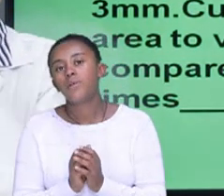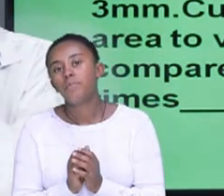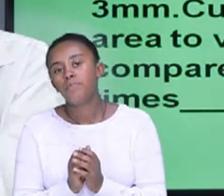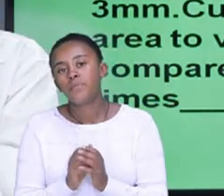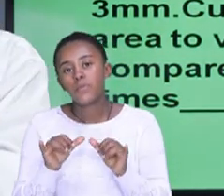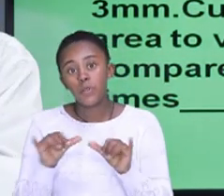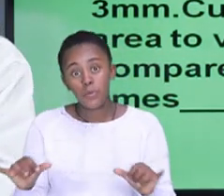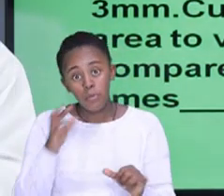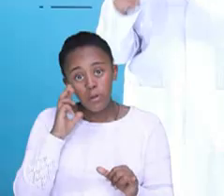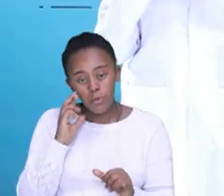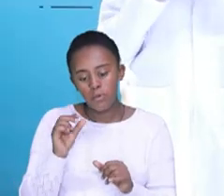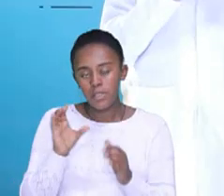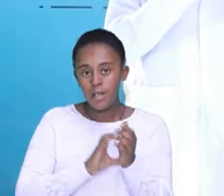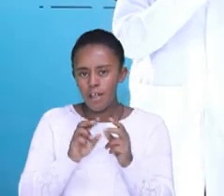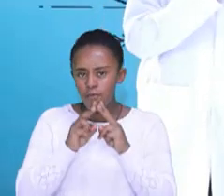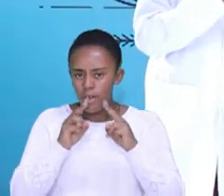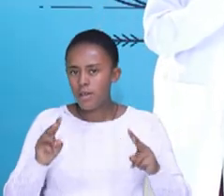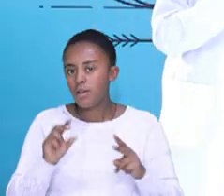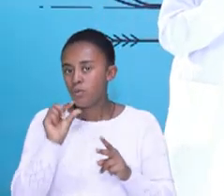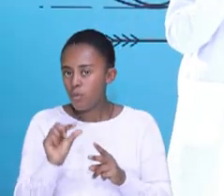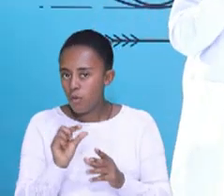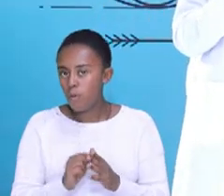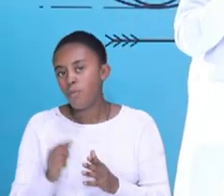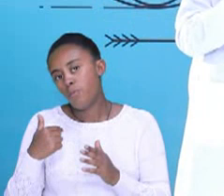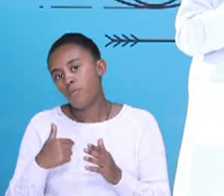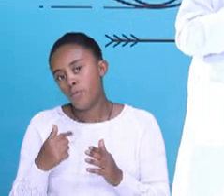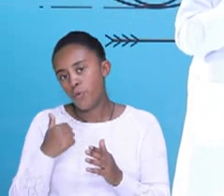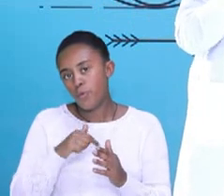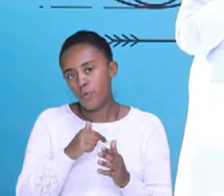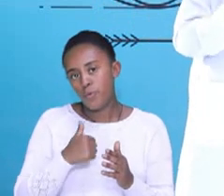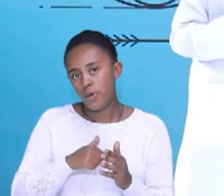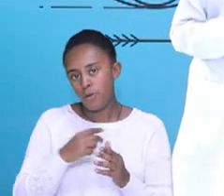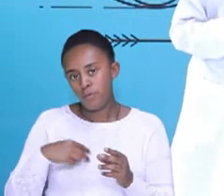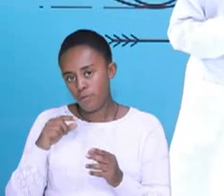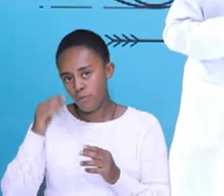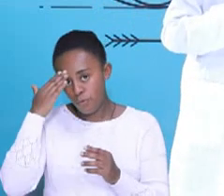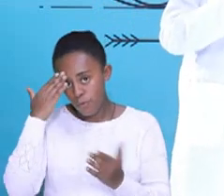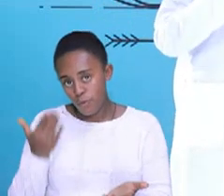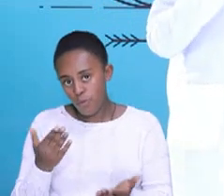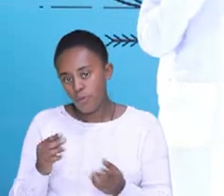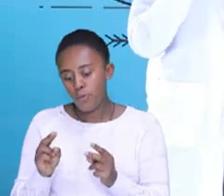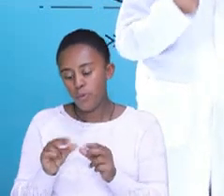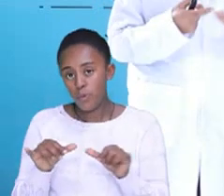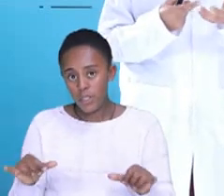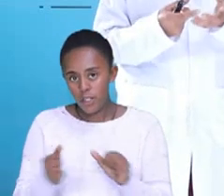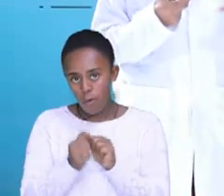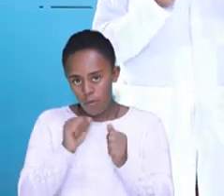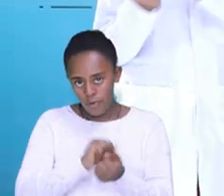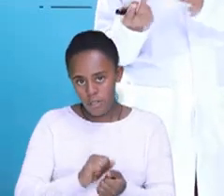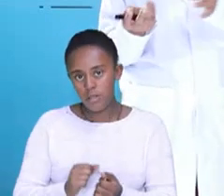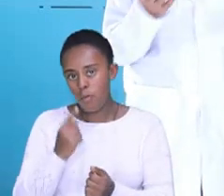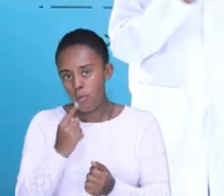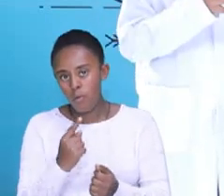because cells are very small, and to use small units, we have to know unit conversion. And when we